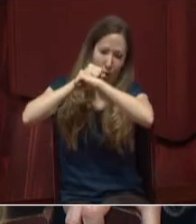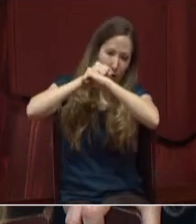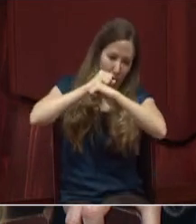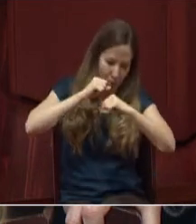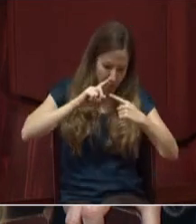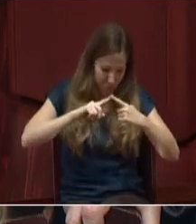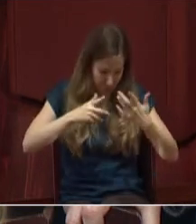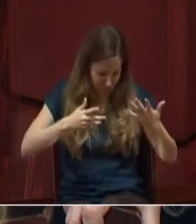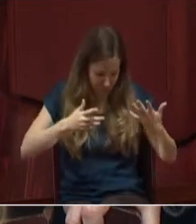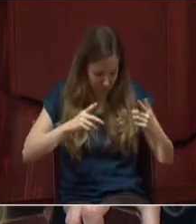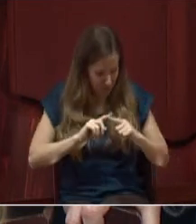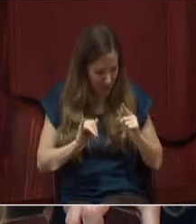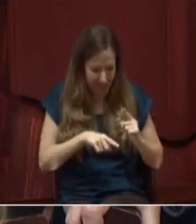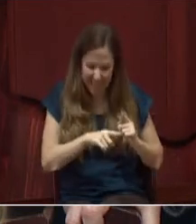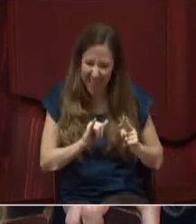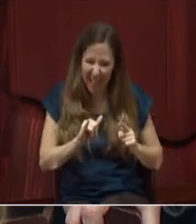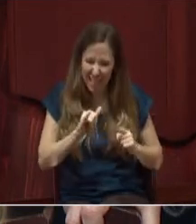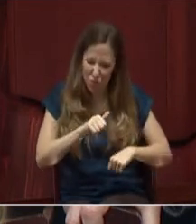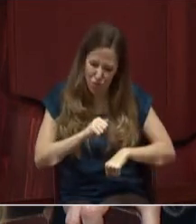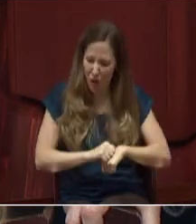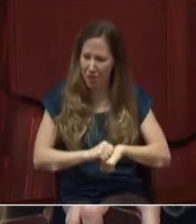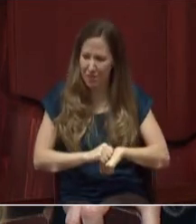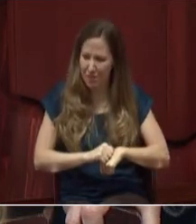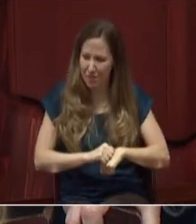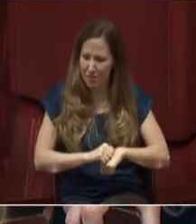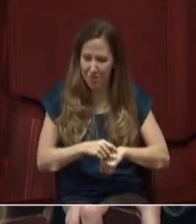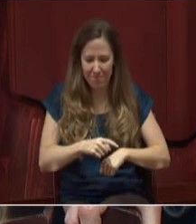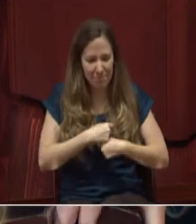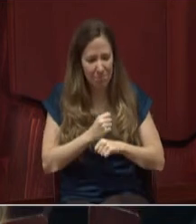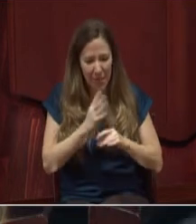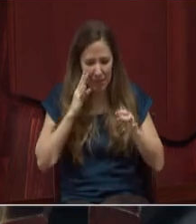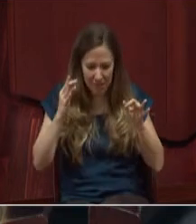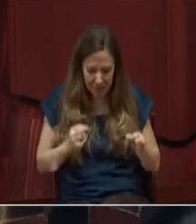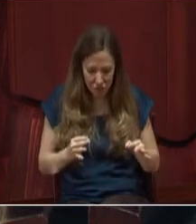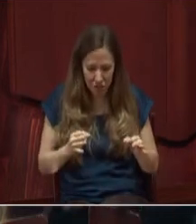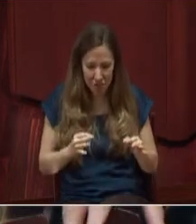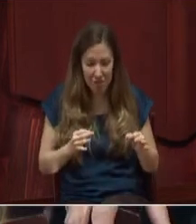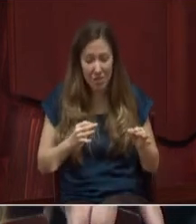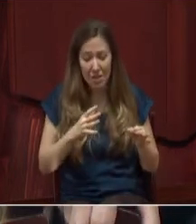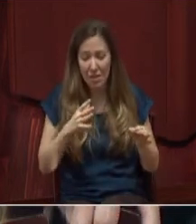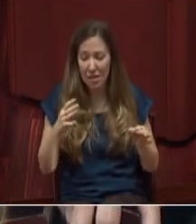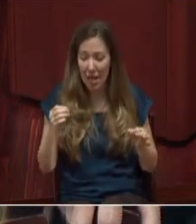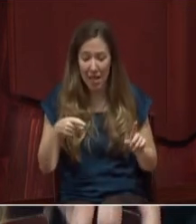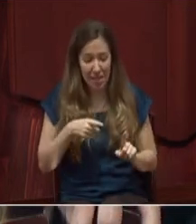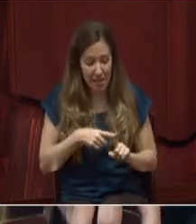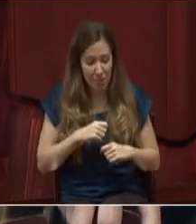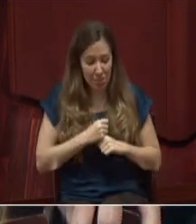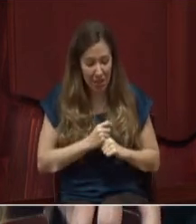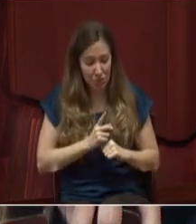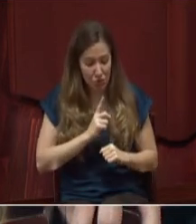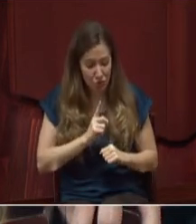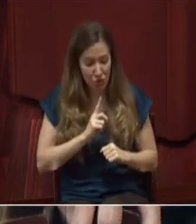but there, like a rock, making decisions and assuring that this came out so that